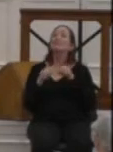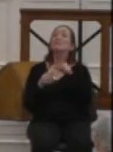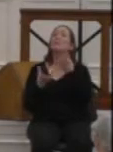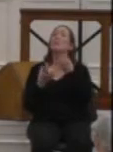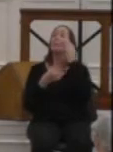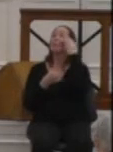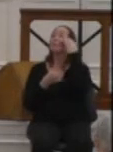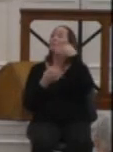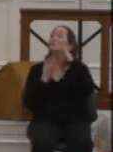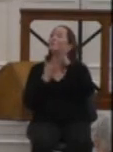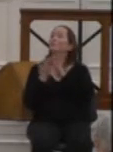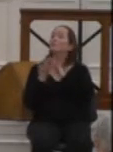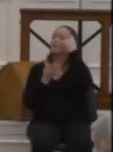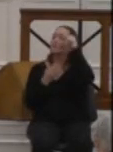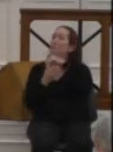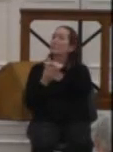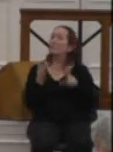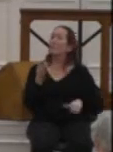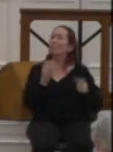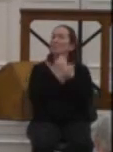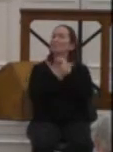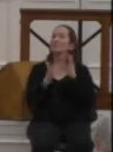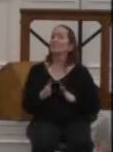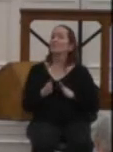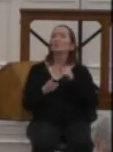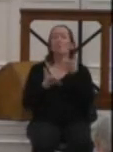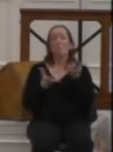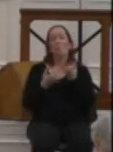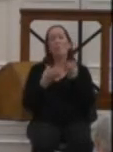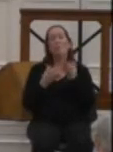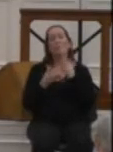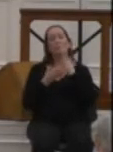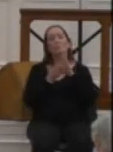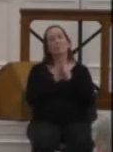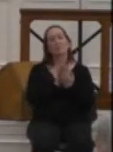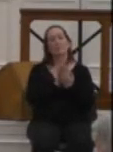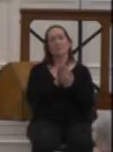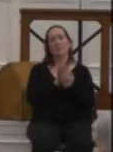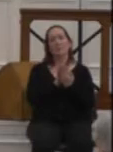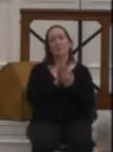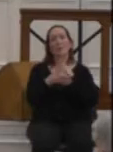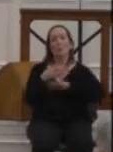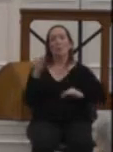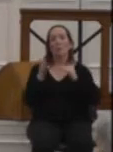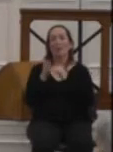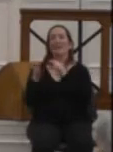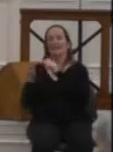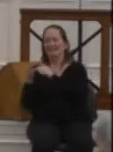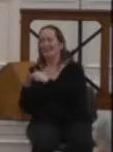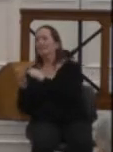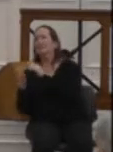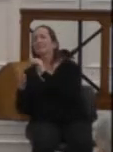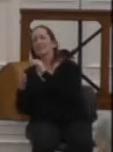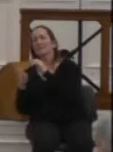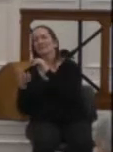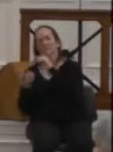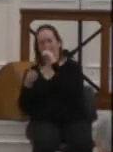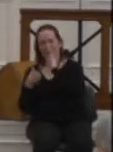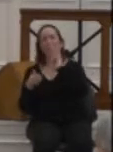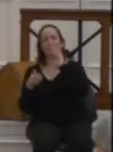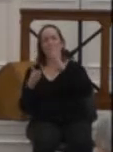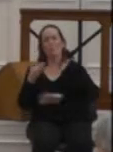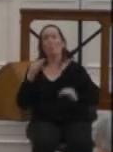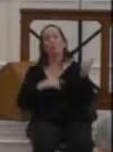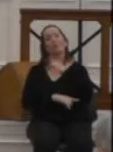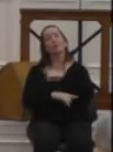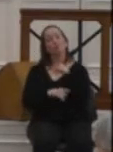to know Jesus as your Lord and Savior, if you want to be born again, this is your birthday.